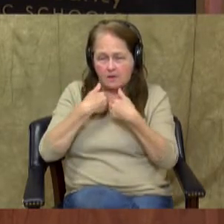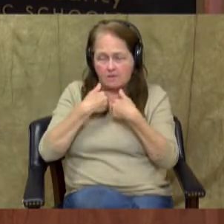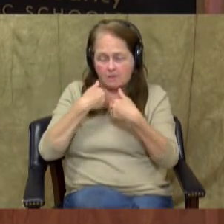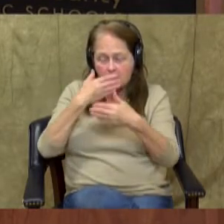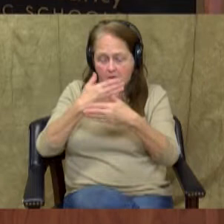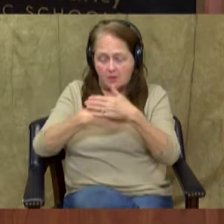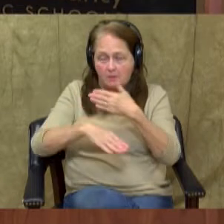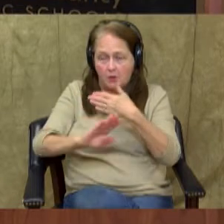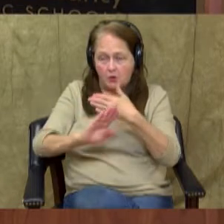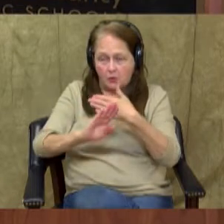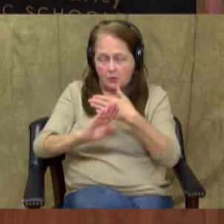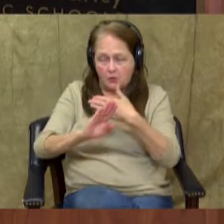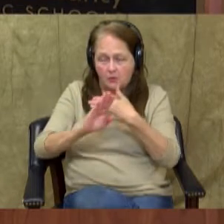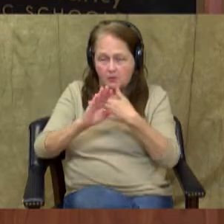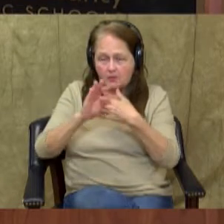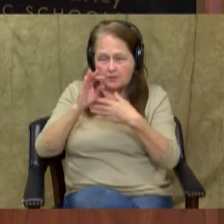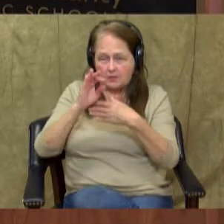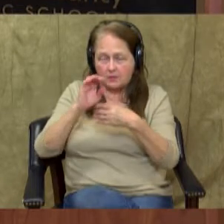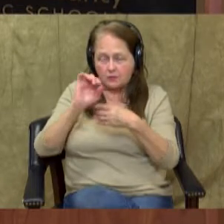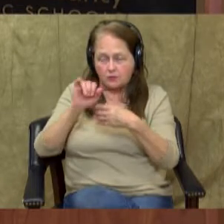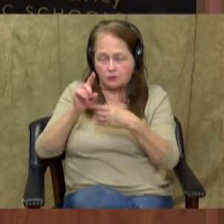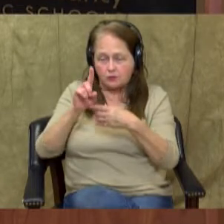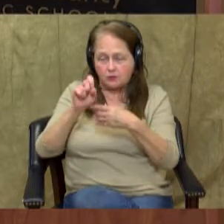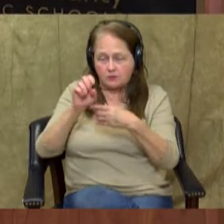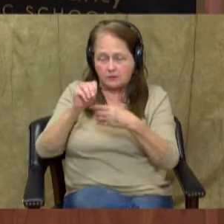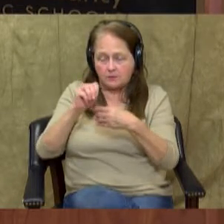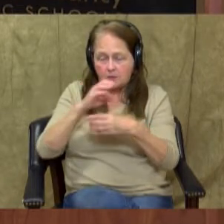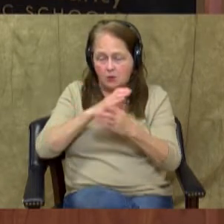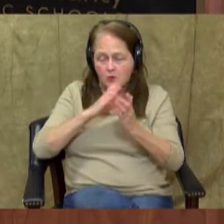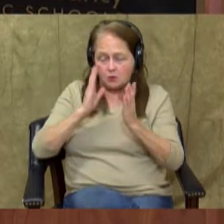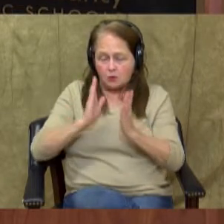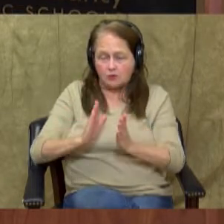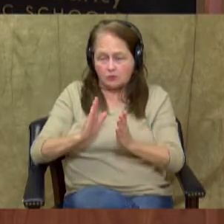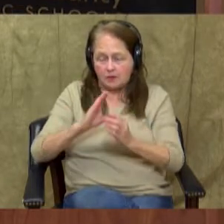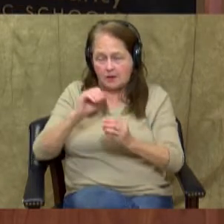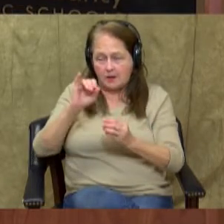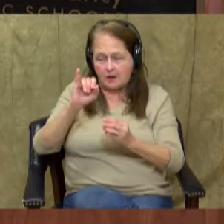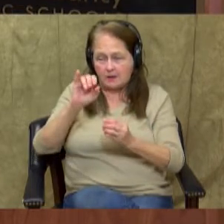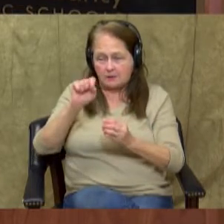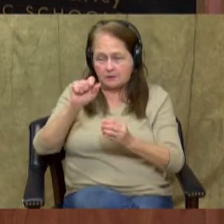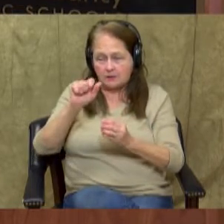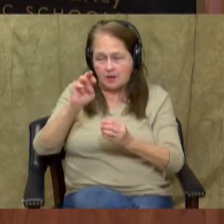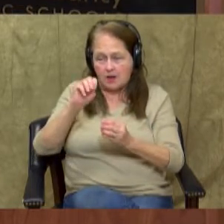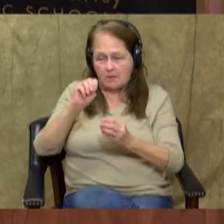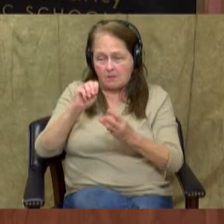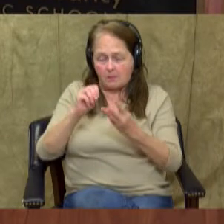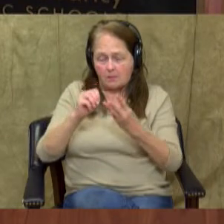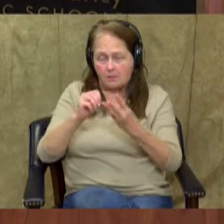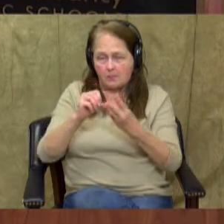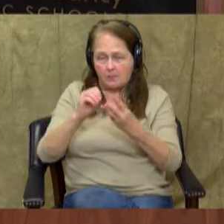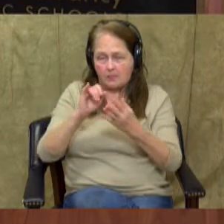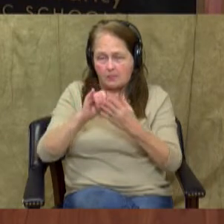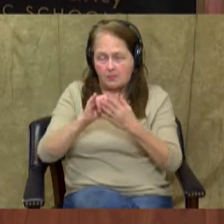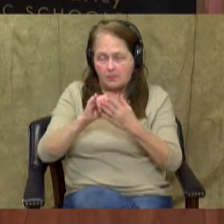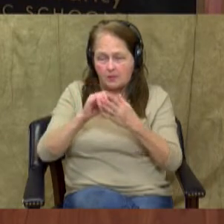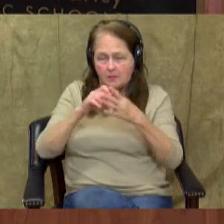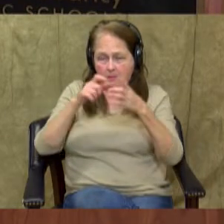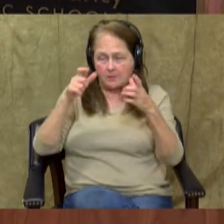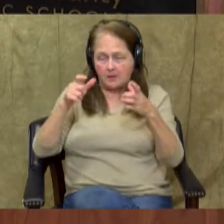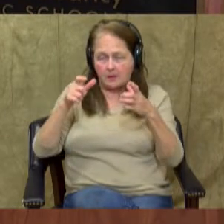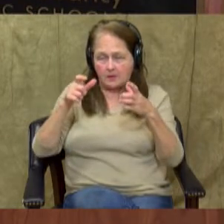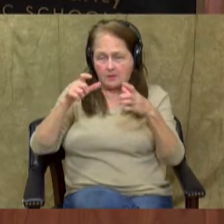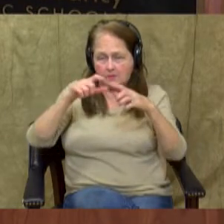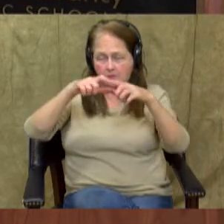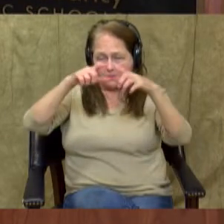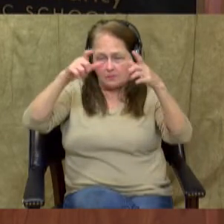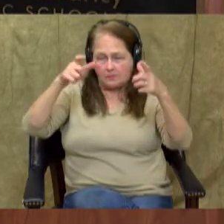birth in the Middle East, and that's Judaism, Christianity, and Islam. So here's a view of the Temple Mount in Jerusalem,